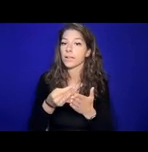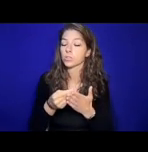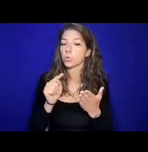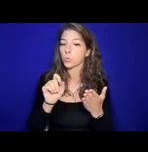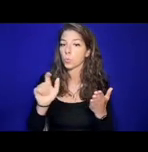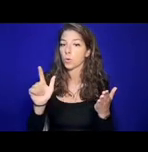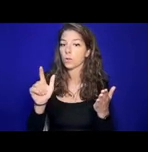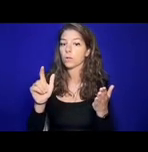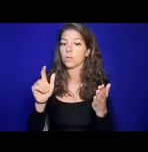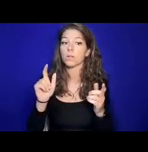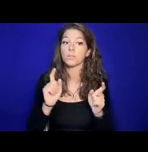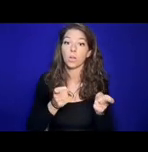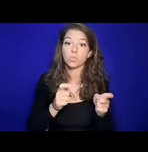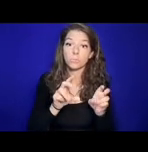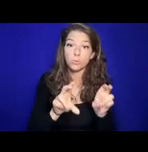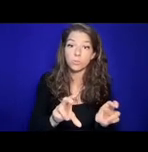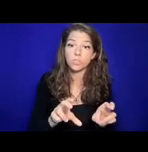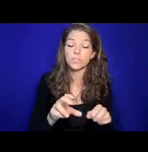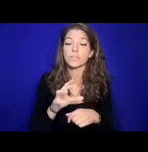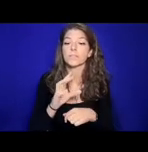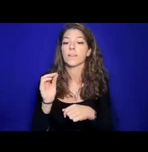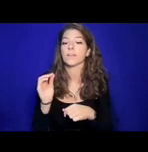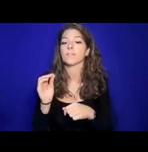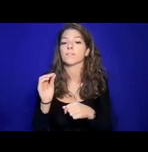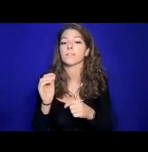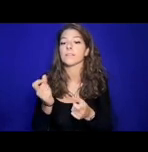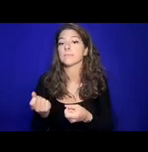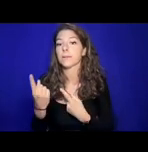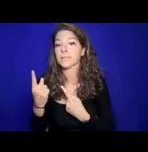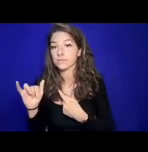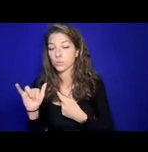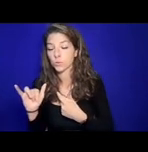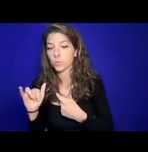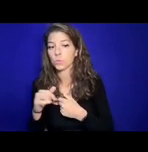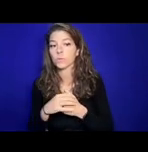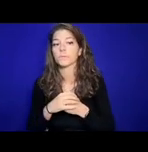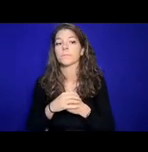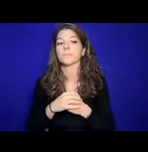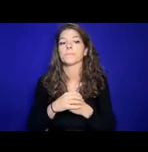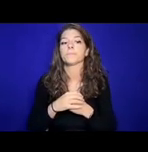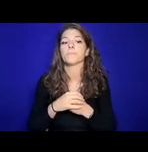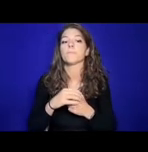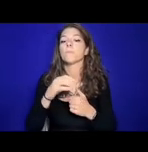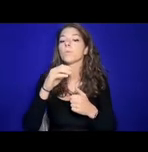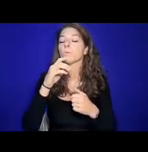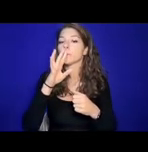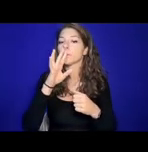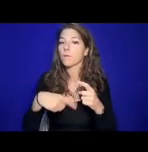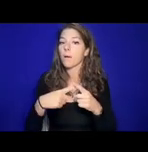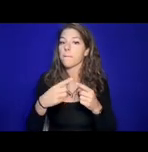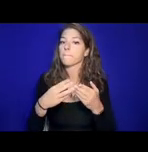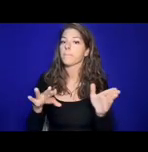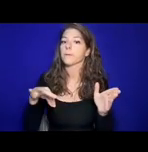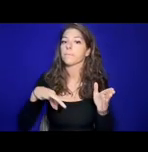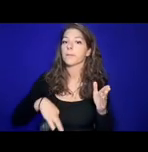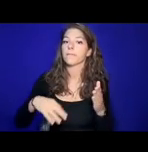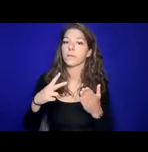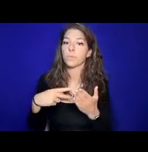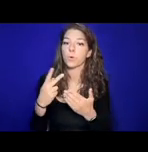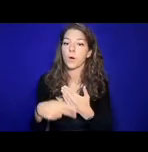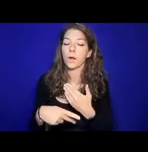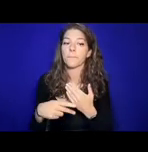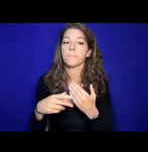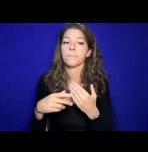in terms of contributions and expenses that can be made. And when we talk about the public benefit programs,